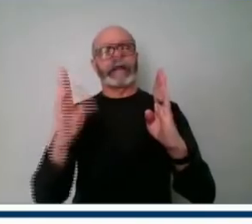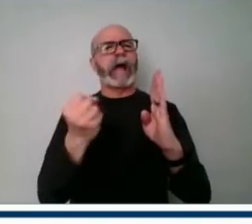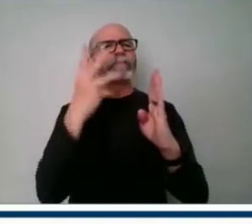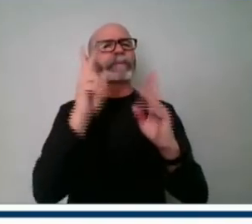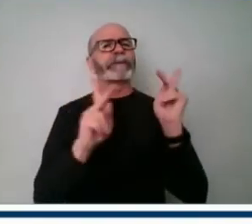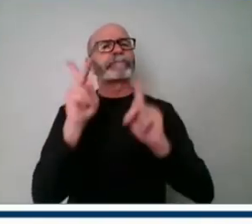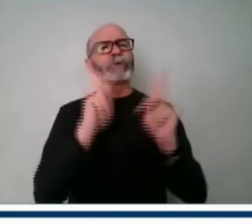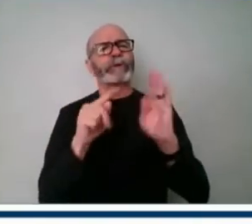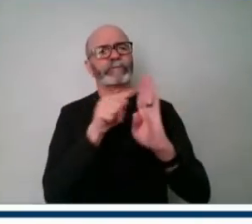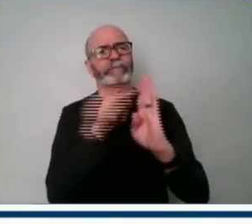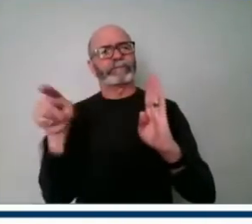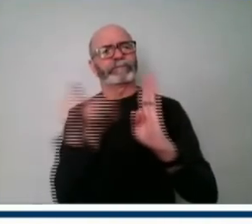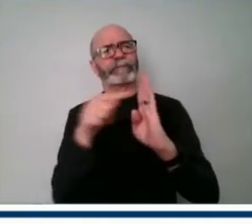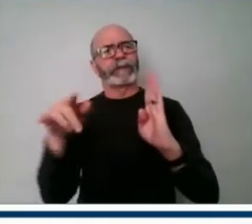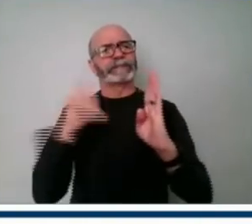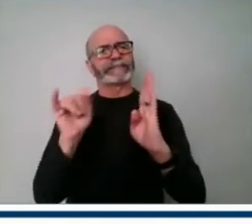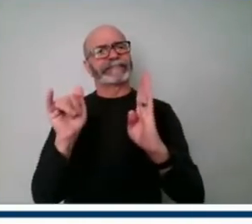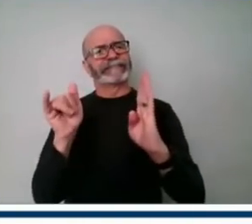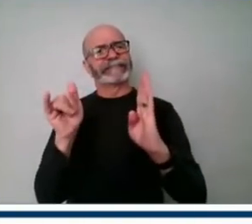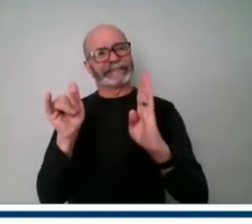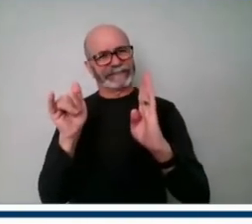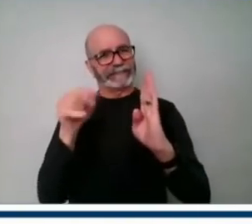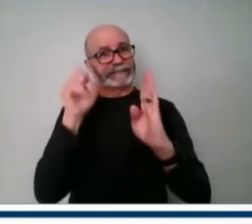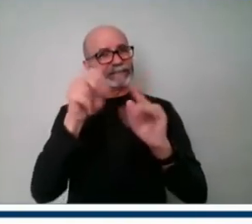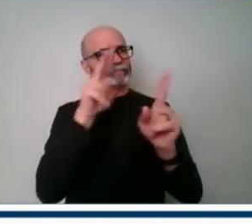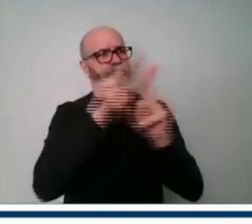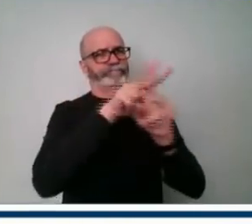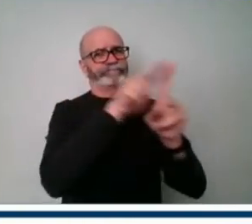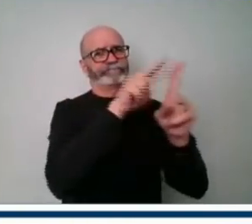still remain that are able to be booked?